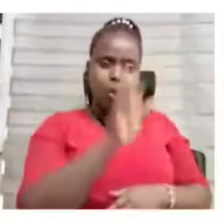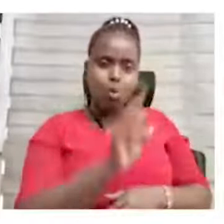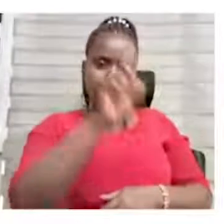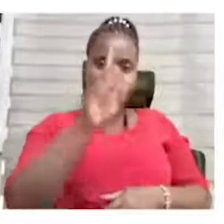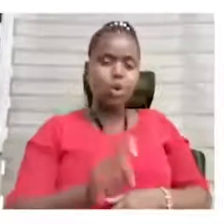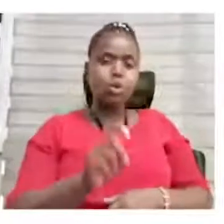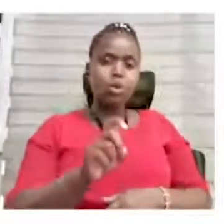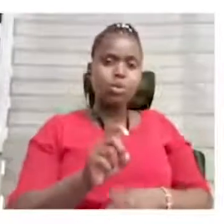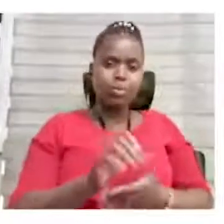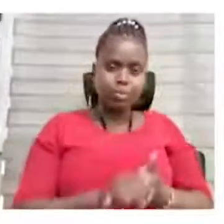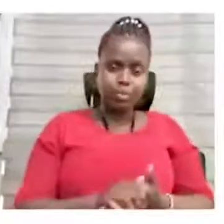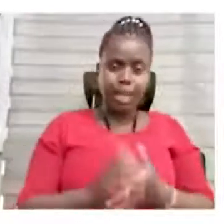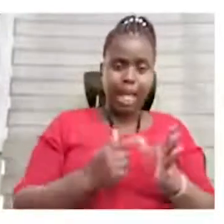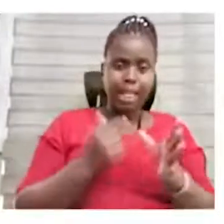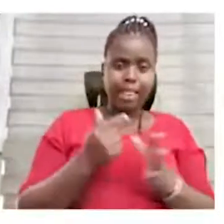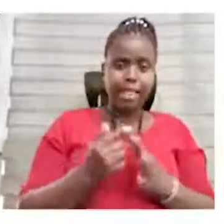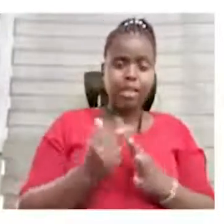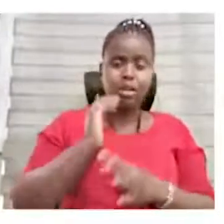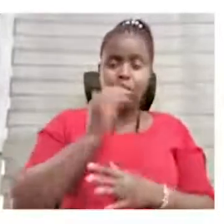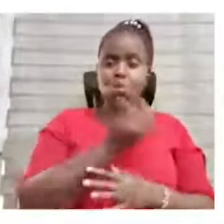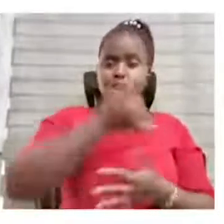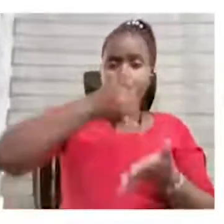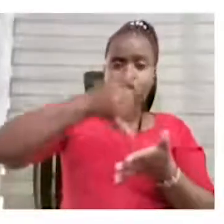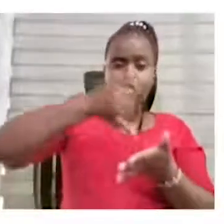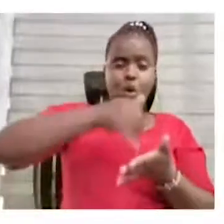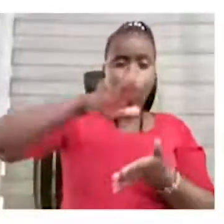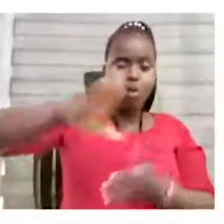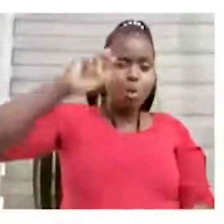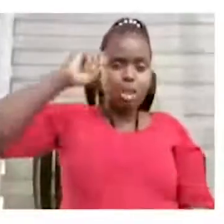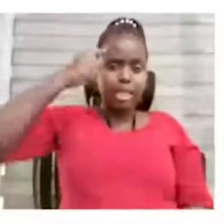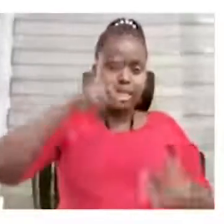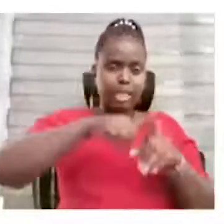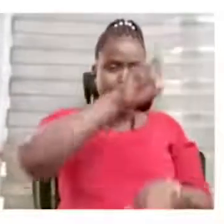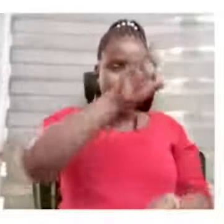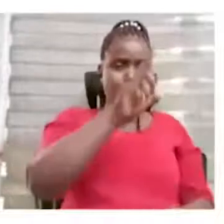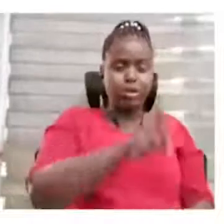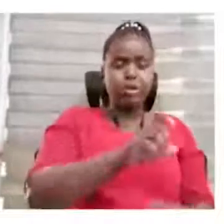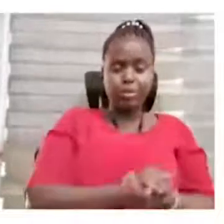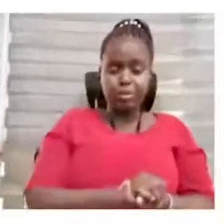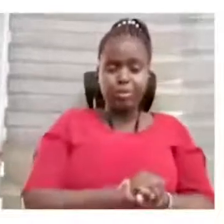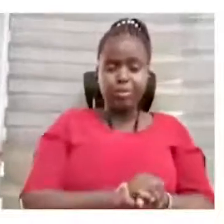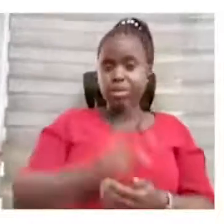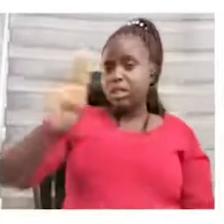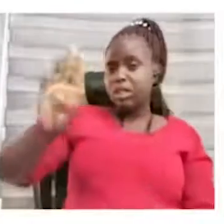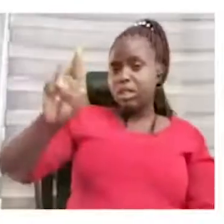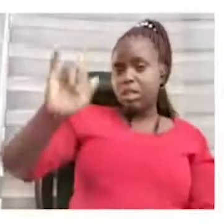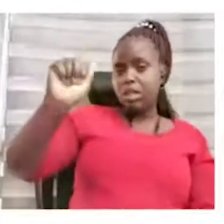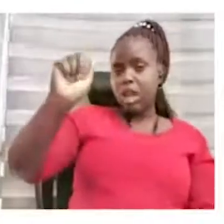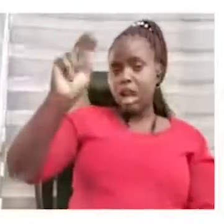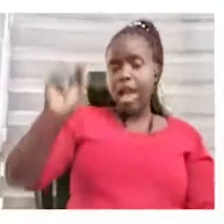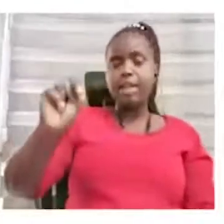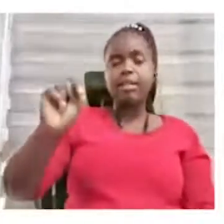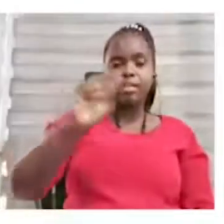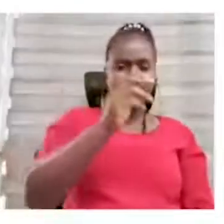app so that we can involve your perspectives and your questions as well. Now, Brian, Android is an